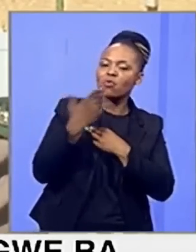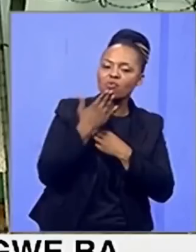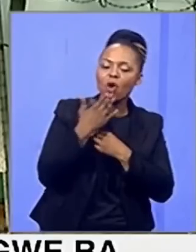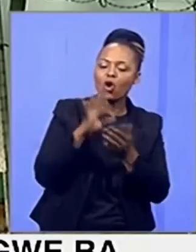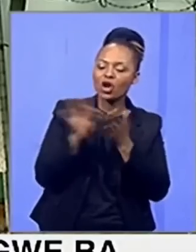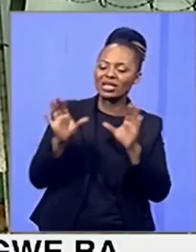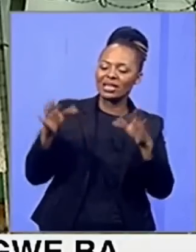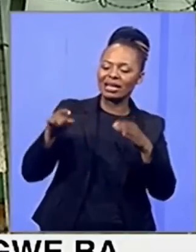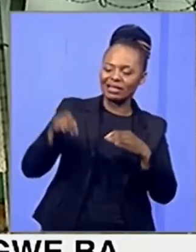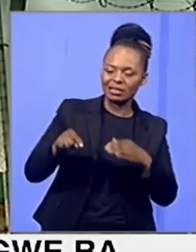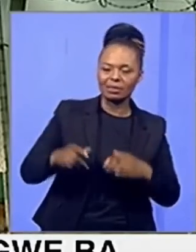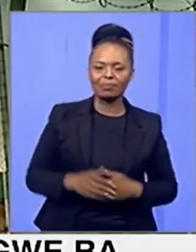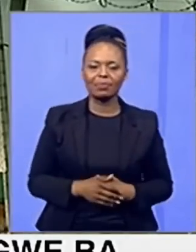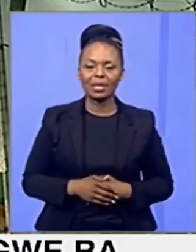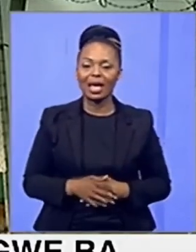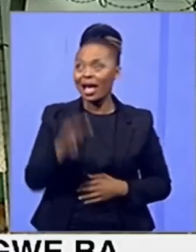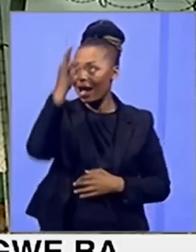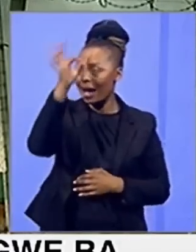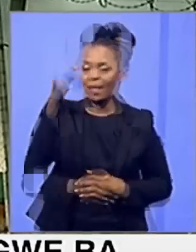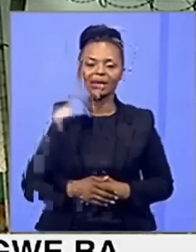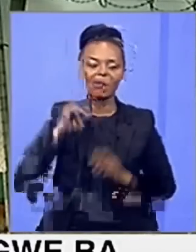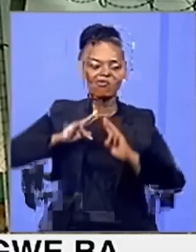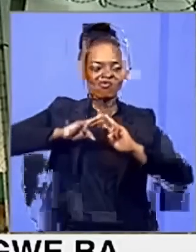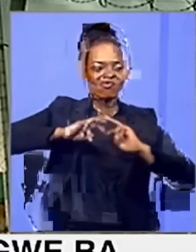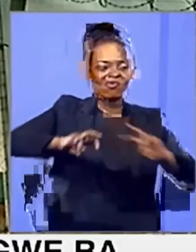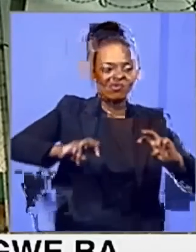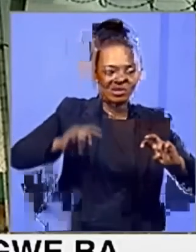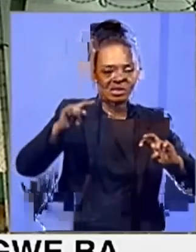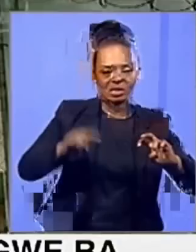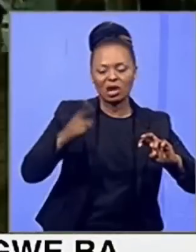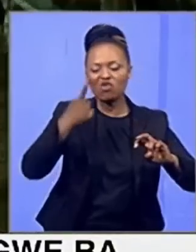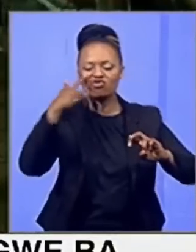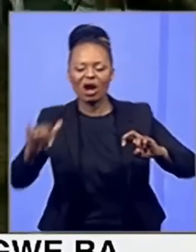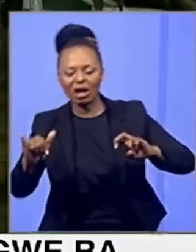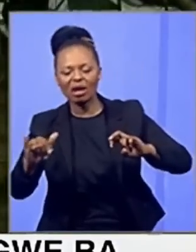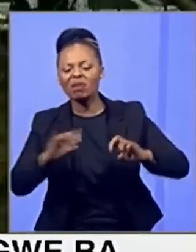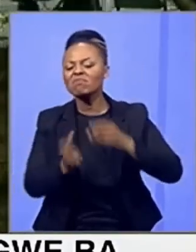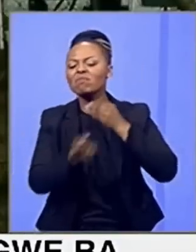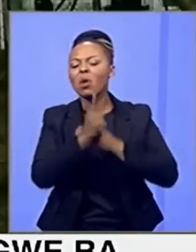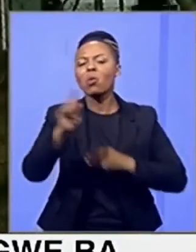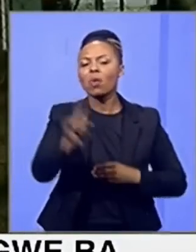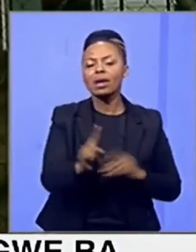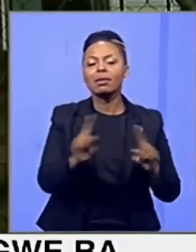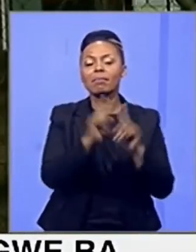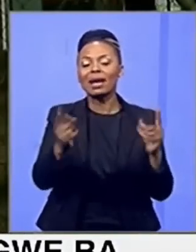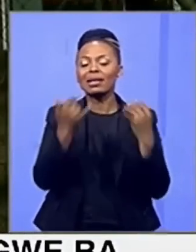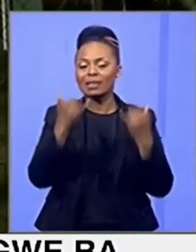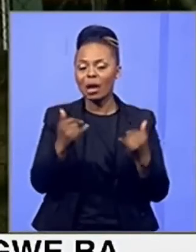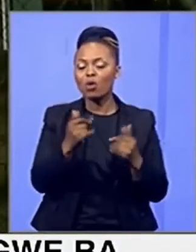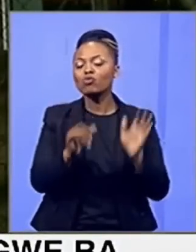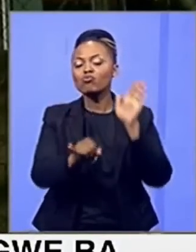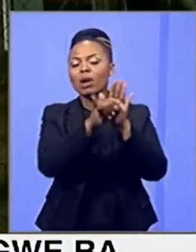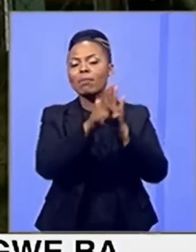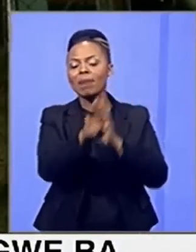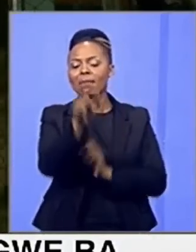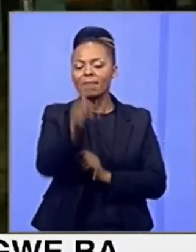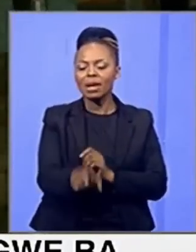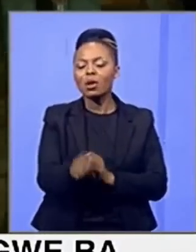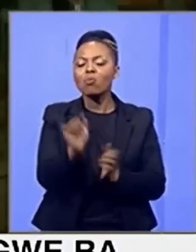contractor. Mmušo o re ge dinyakišišo di sa tšwela pele ga bjale go bontšha gore mankgware ke ona o thomilego mollo pele ge bagolegwa